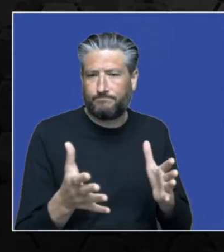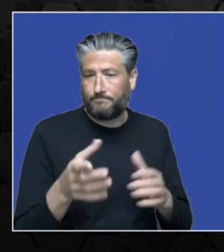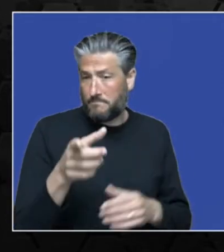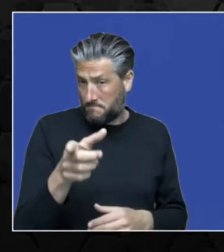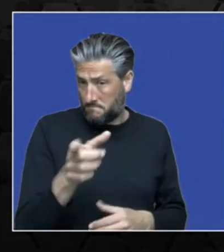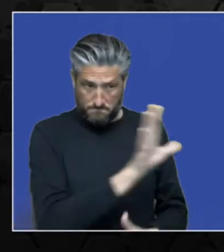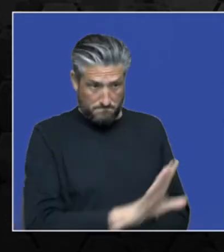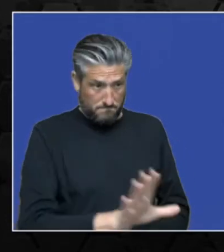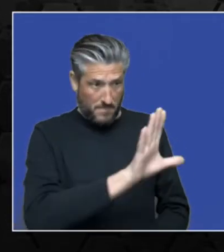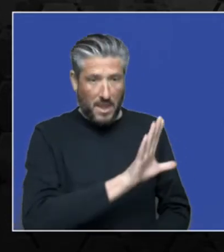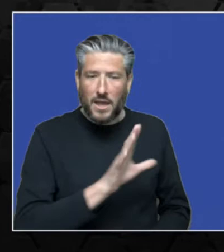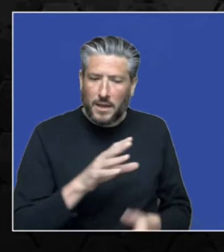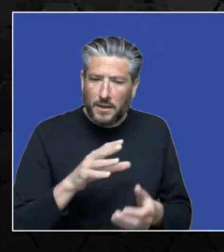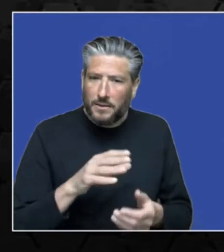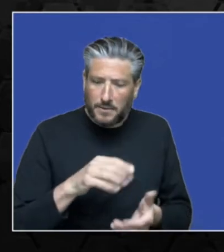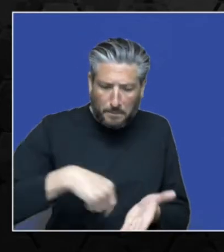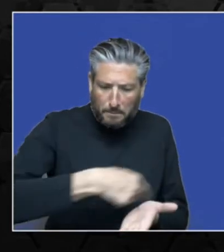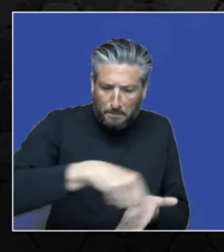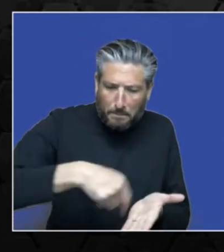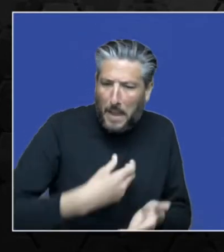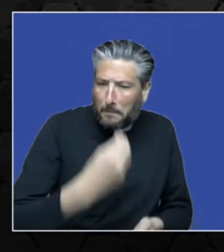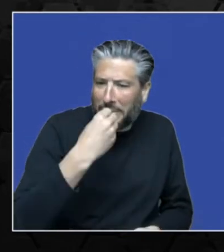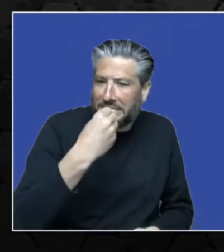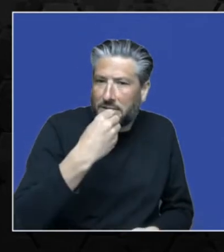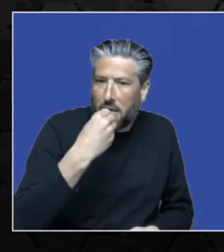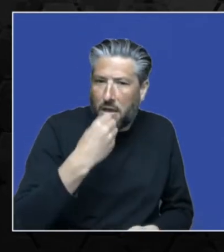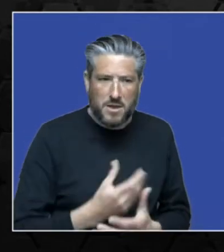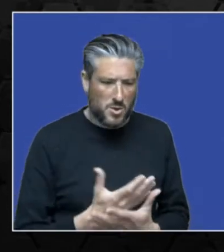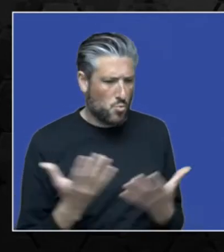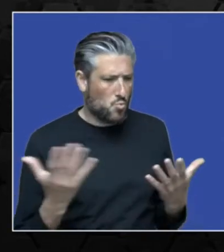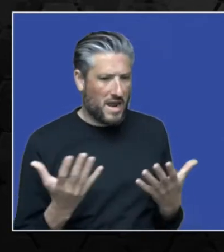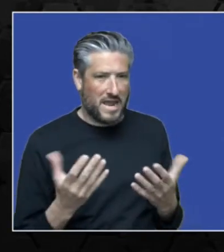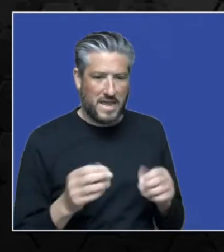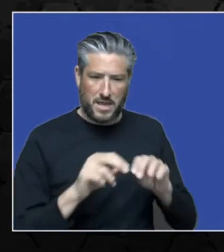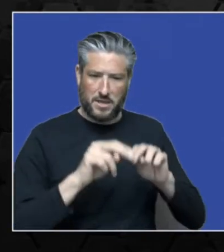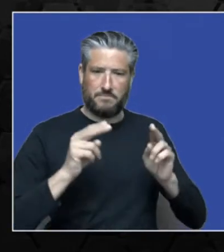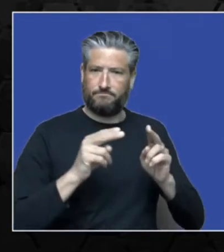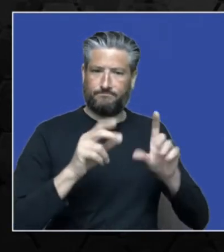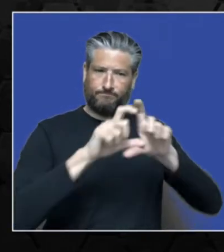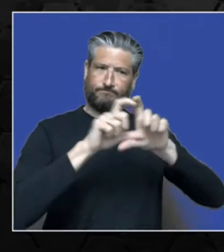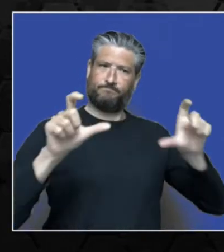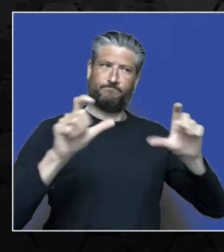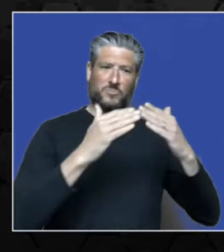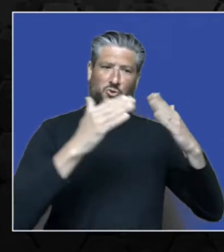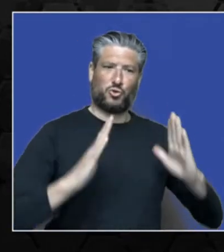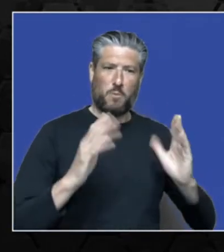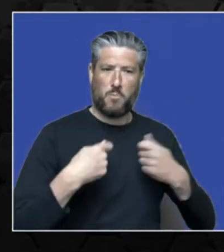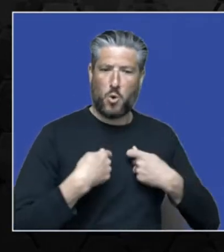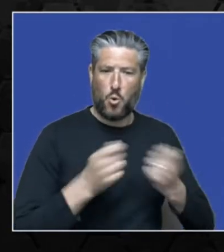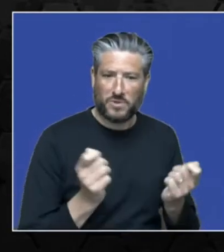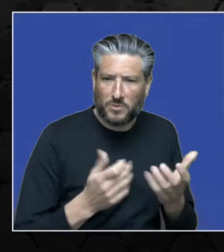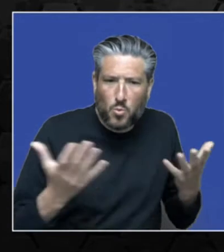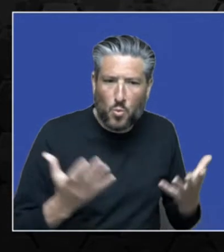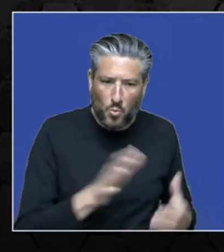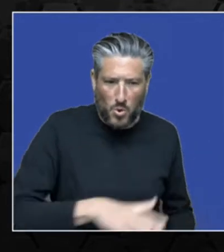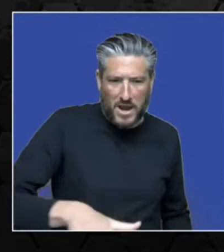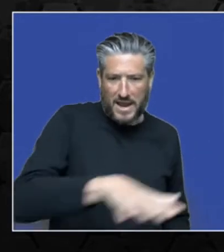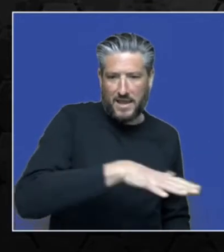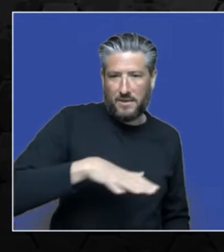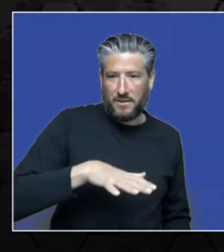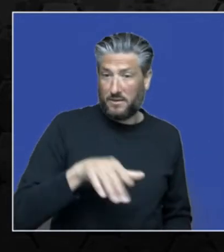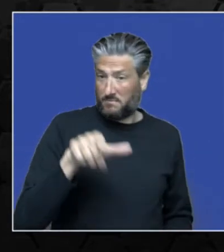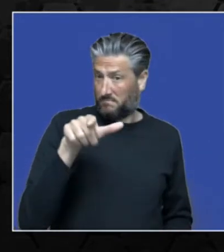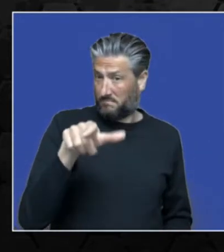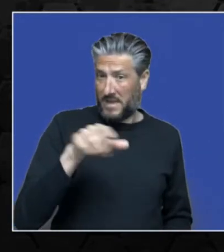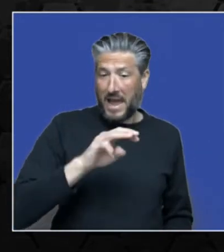problem. So if you're trying to figure out where should I open my 3 pizza shops, the machine learning model will be like, okay, I'll try to